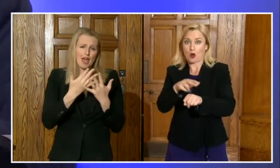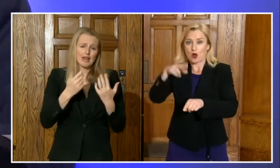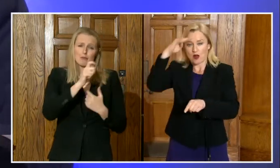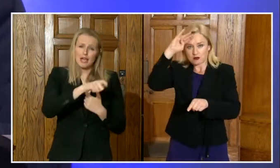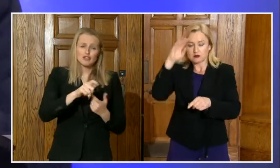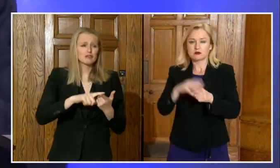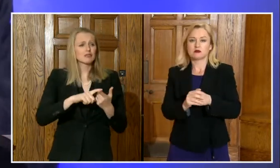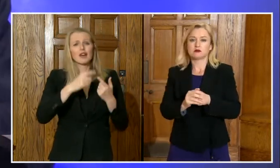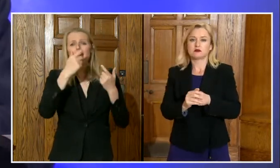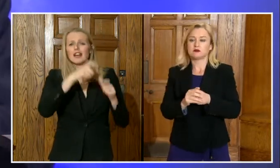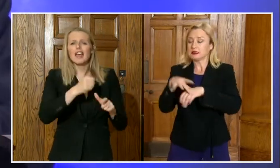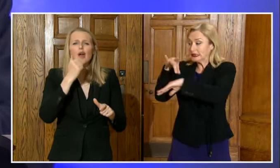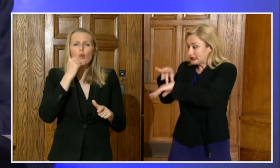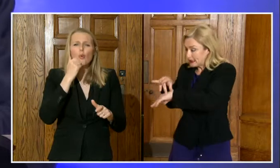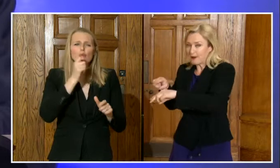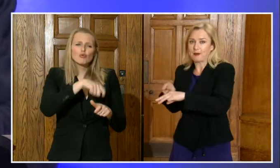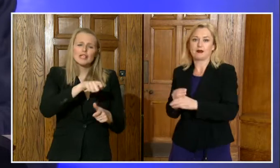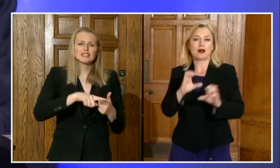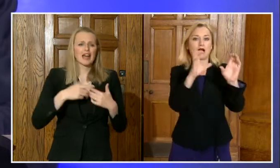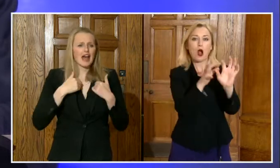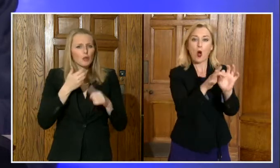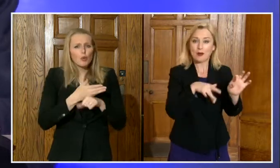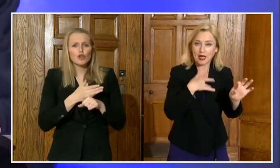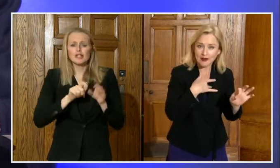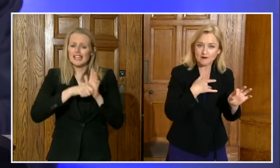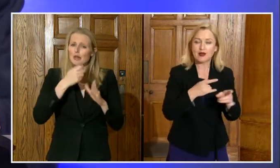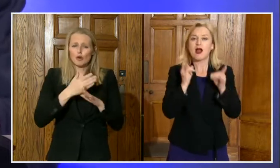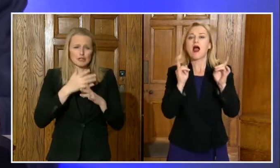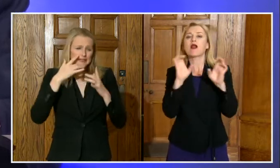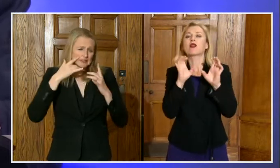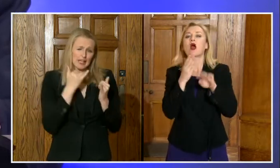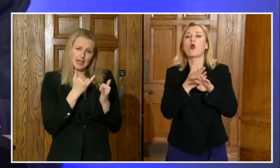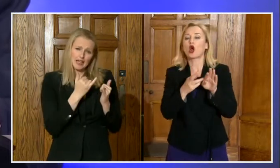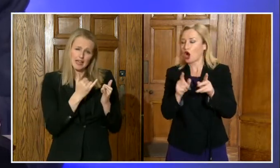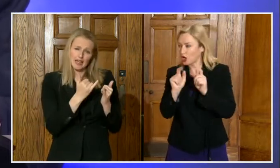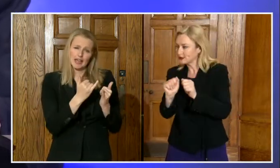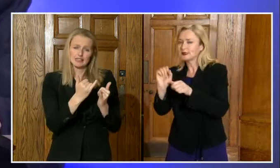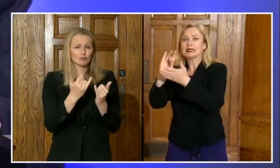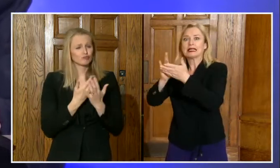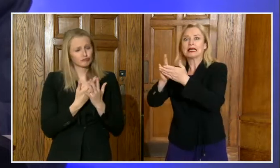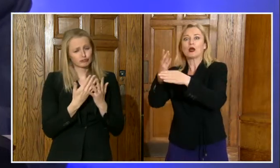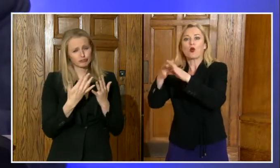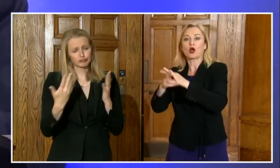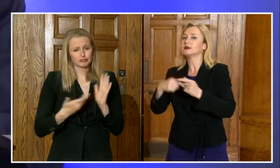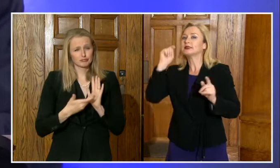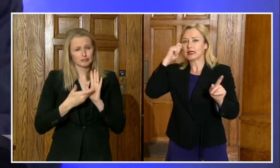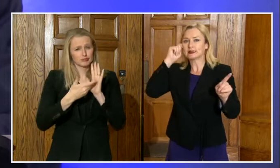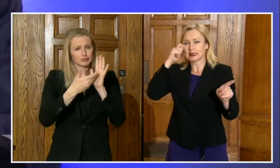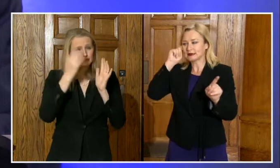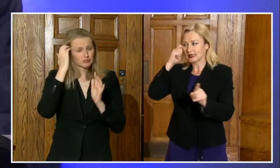home residents, health workers and key workers. That shows the expansion of testing that has been